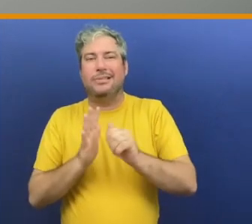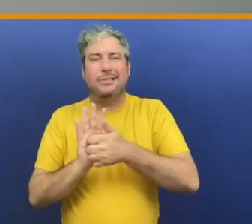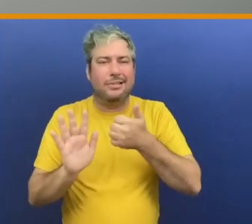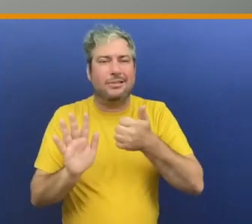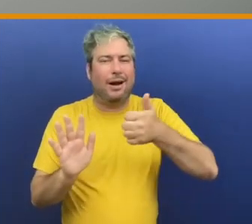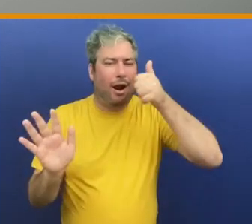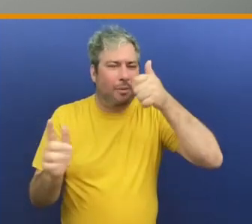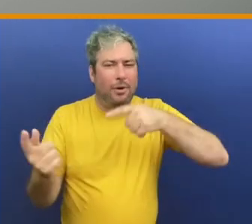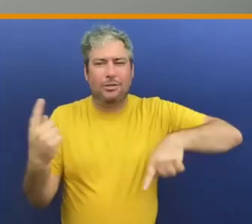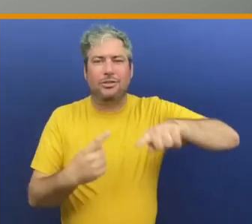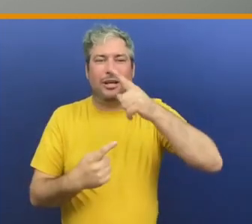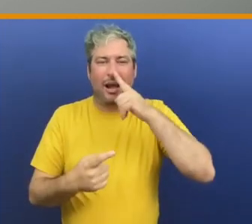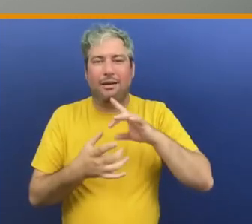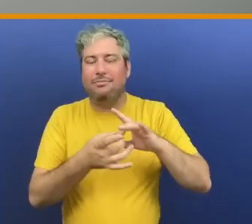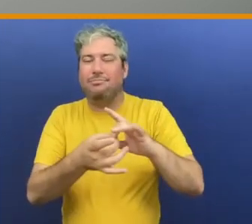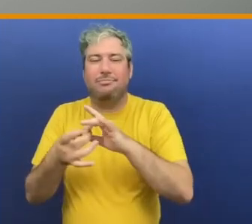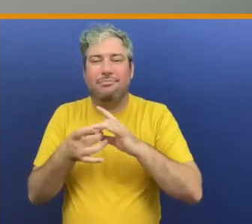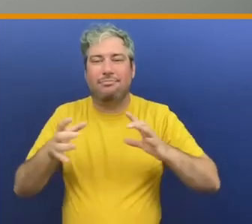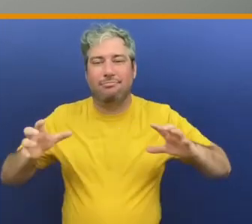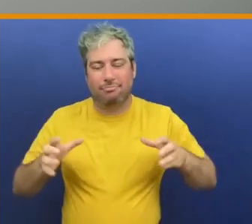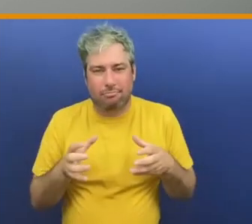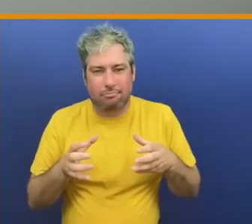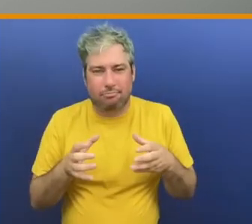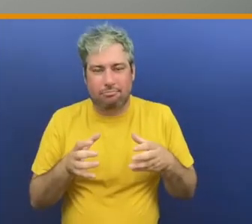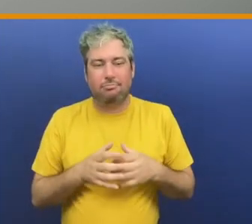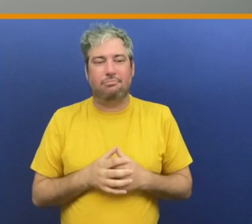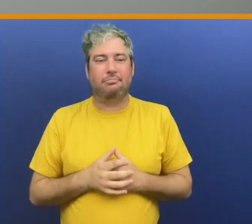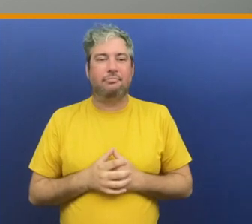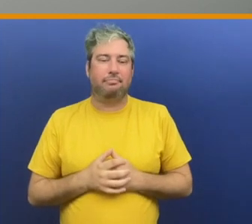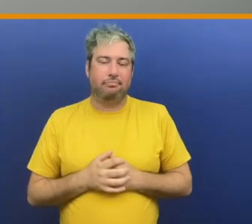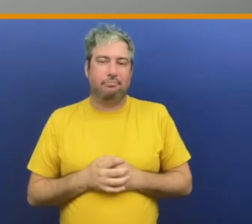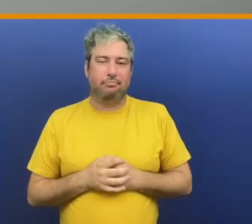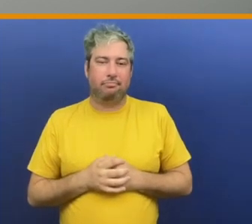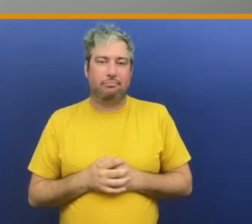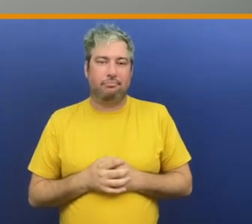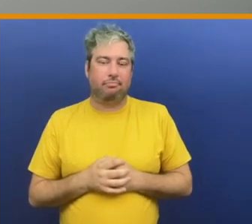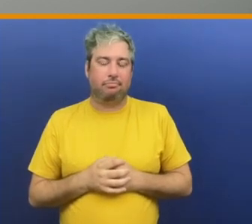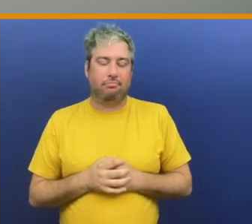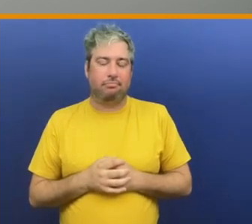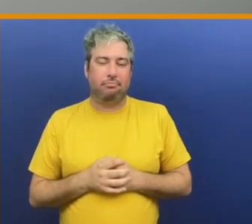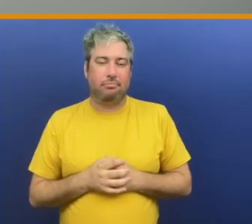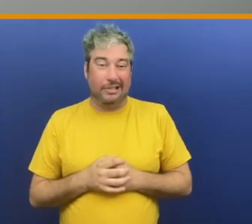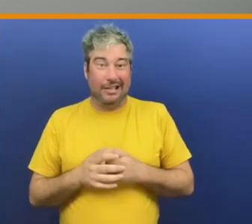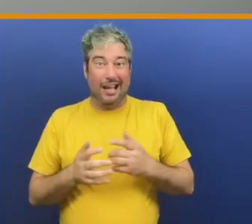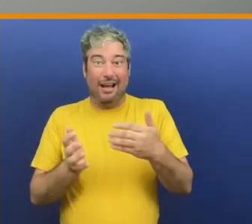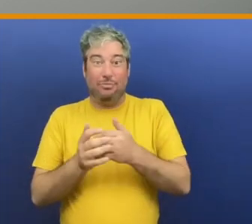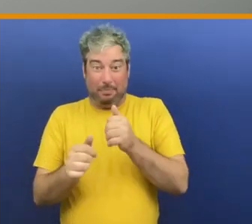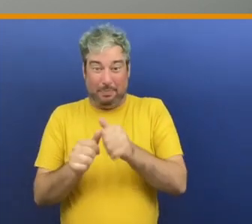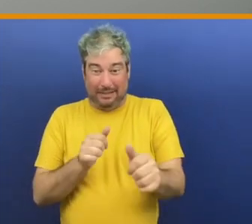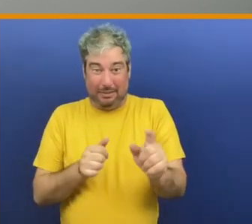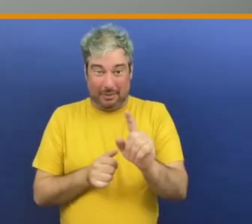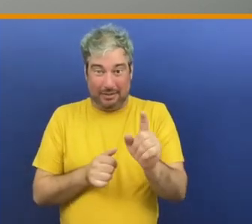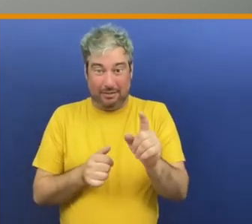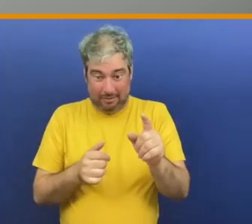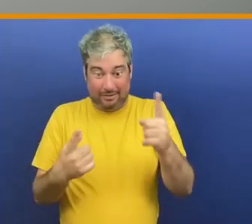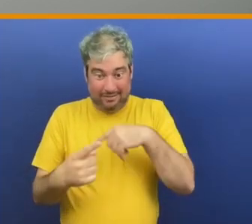better, this is being done with everyone affected, not done to them. If this passes, there will be only one